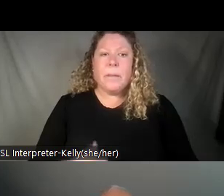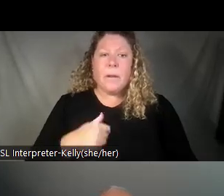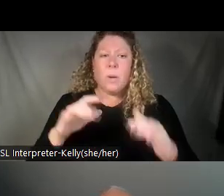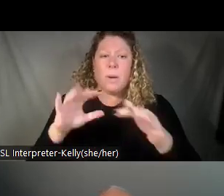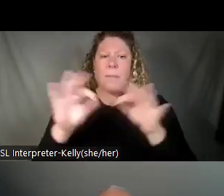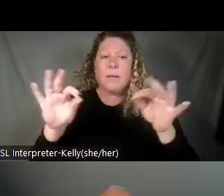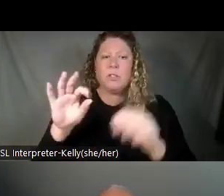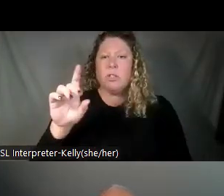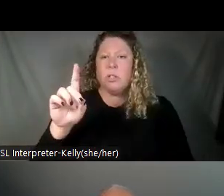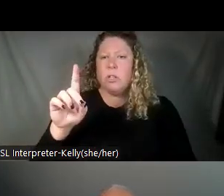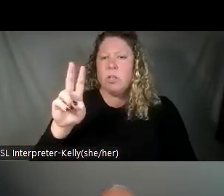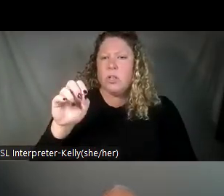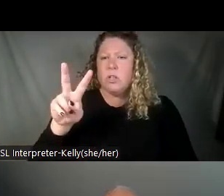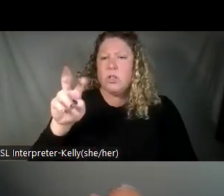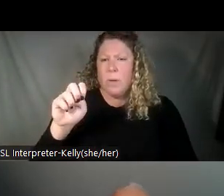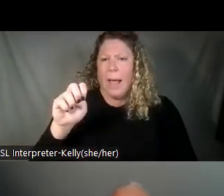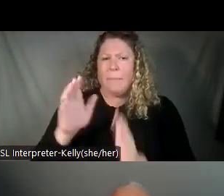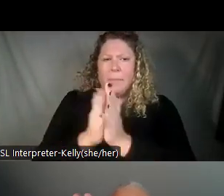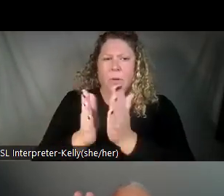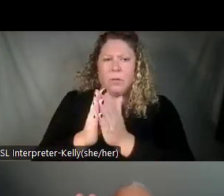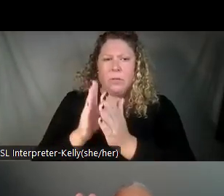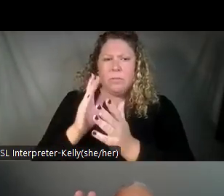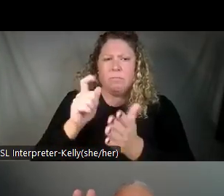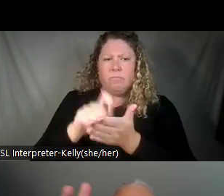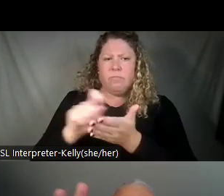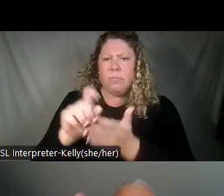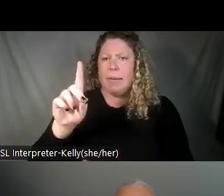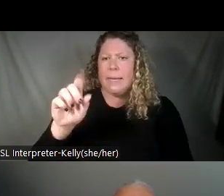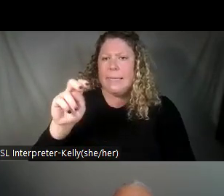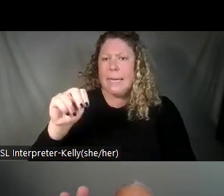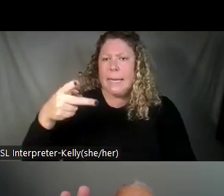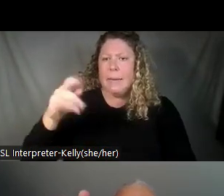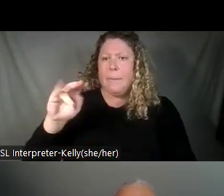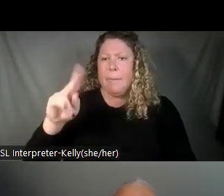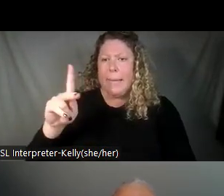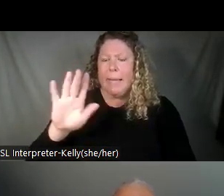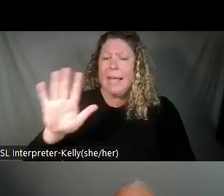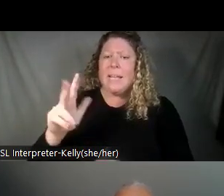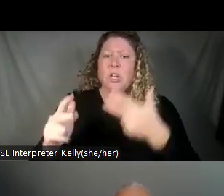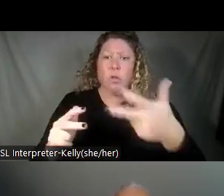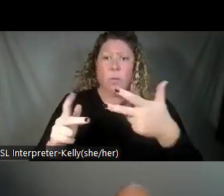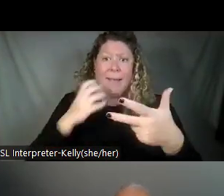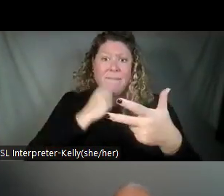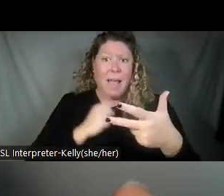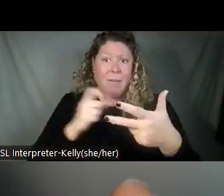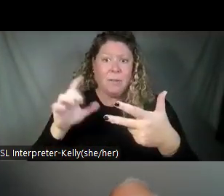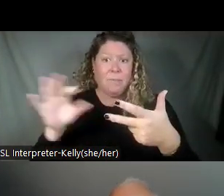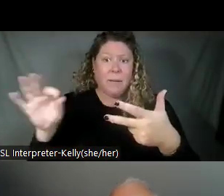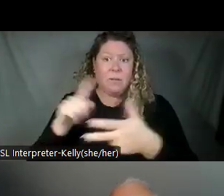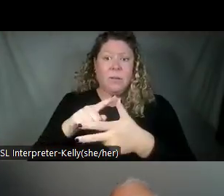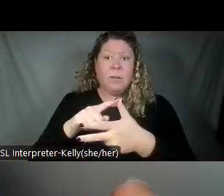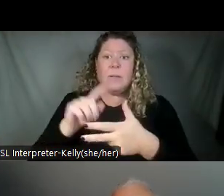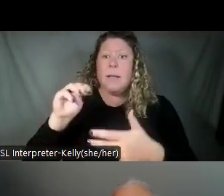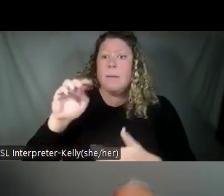as far as Dan Pink. The 3 values that he brings up in Drive is